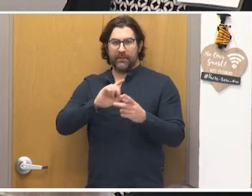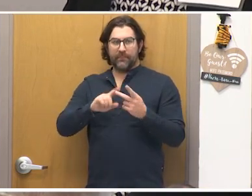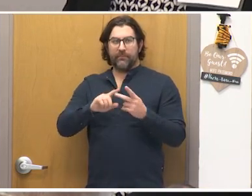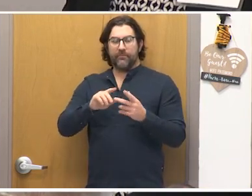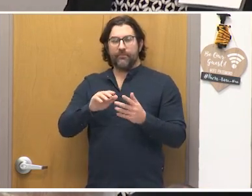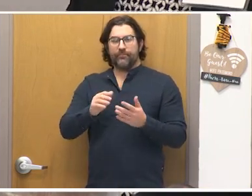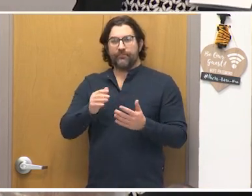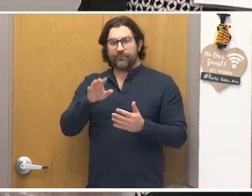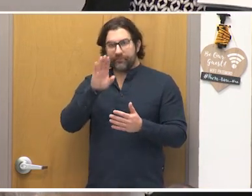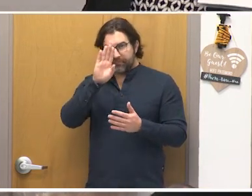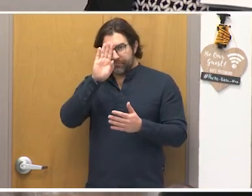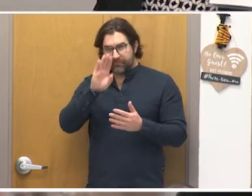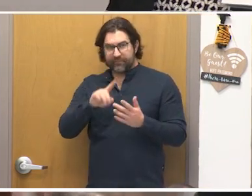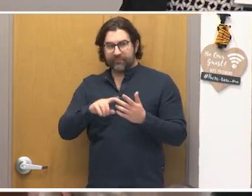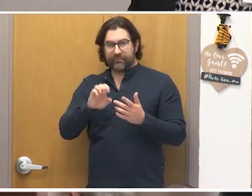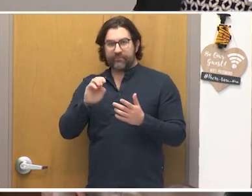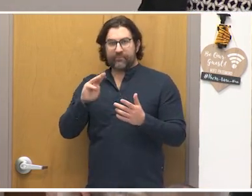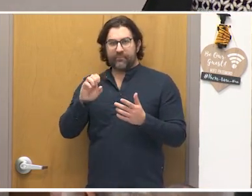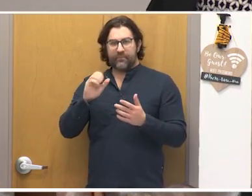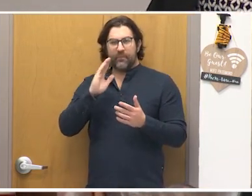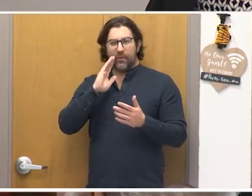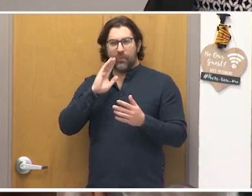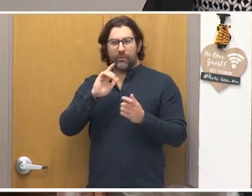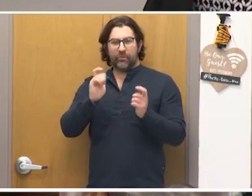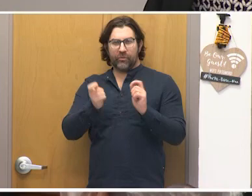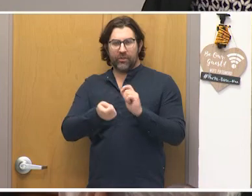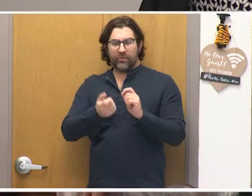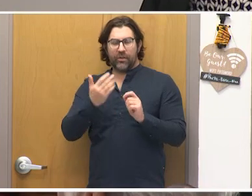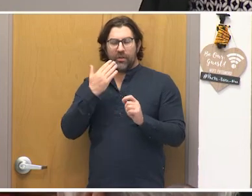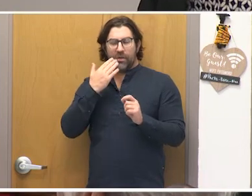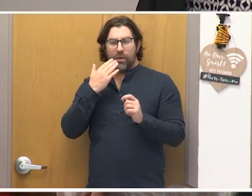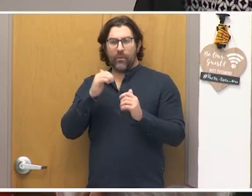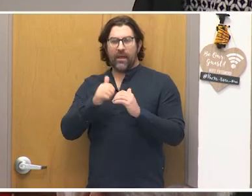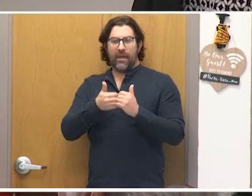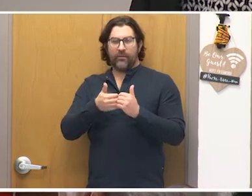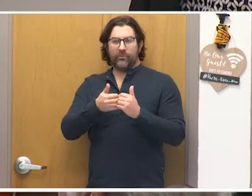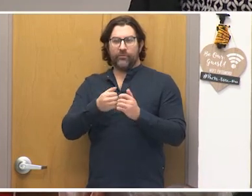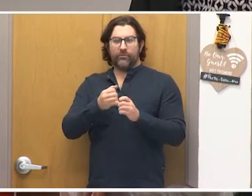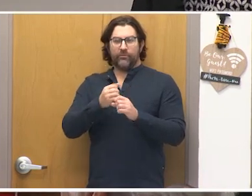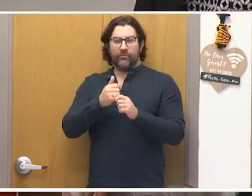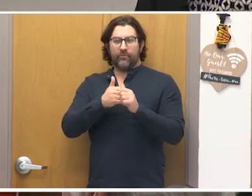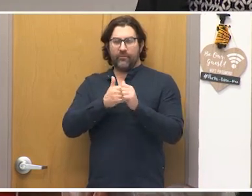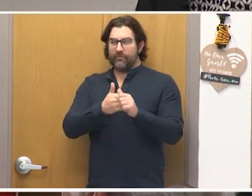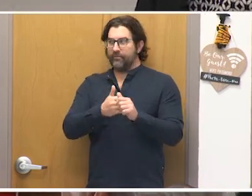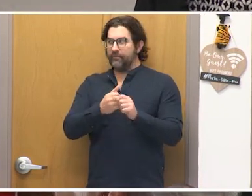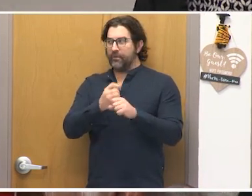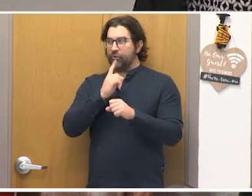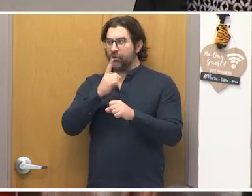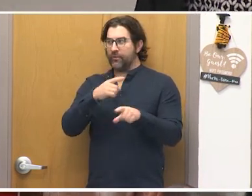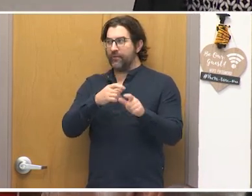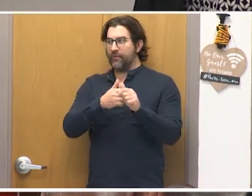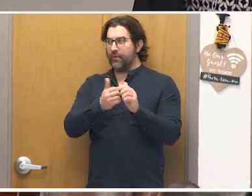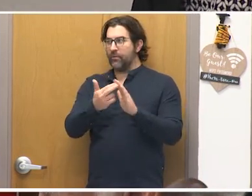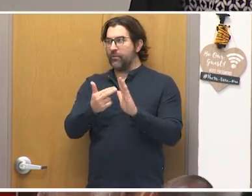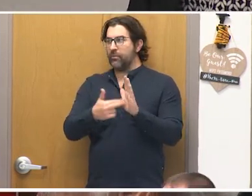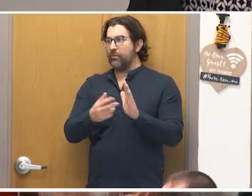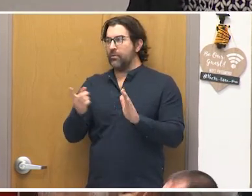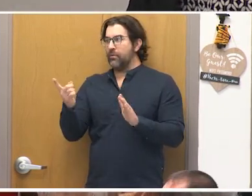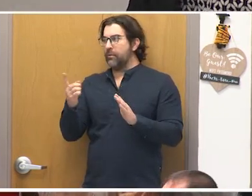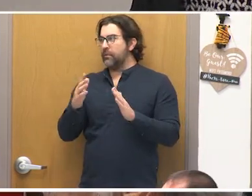EMS know what those changes are in advance and know what the enforcement measures would be needed. Then the city just